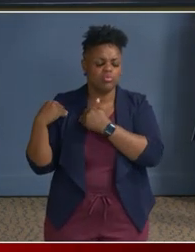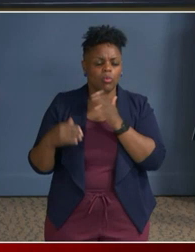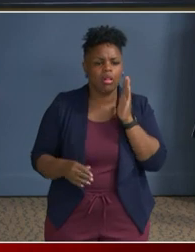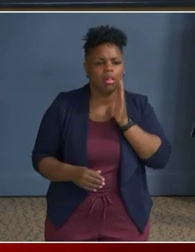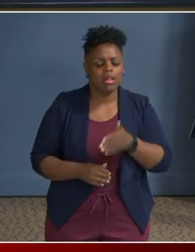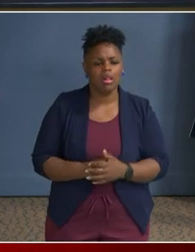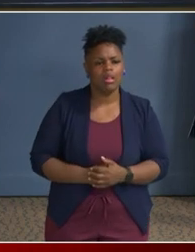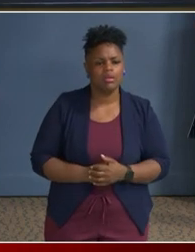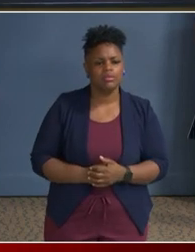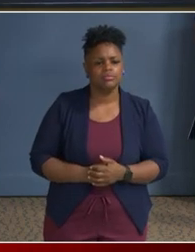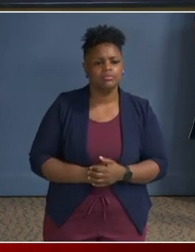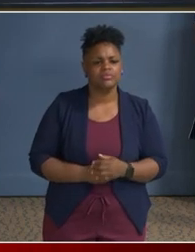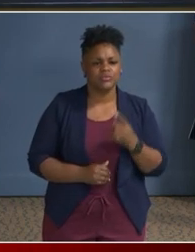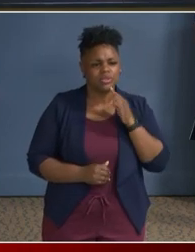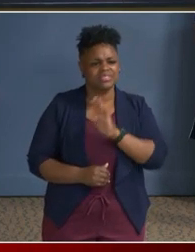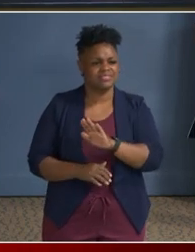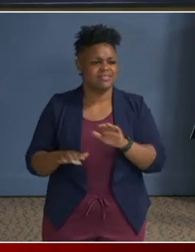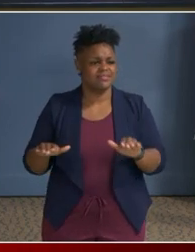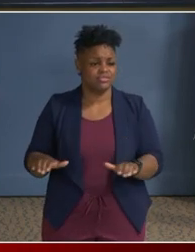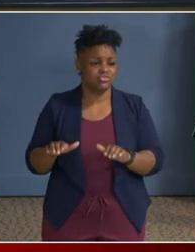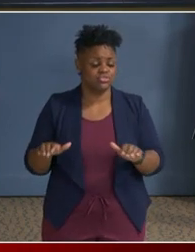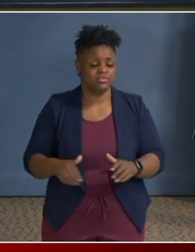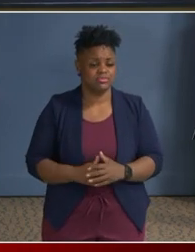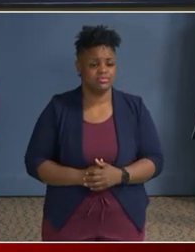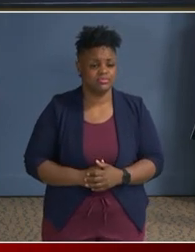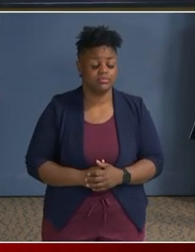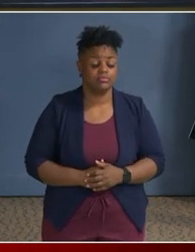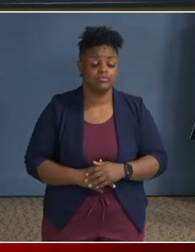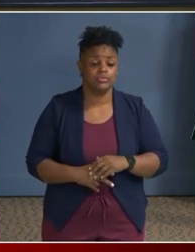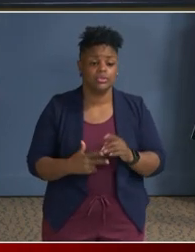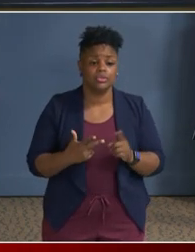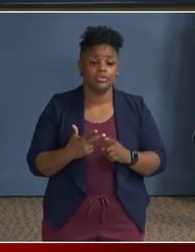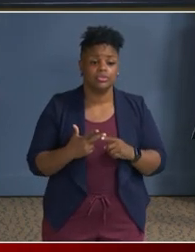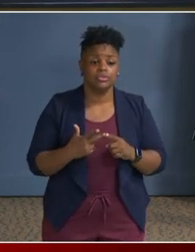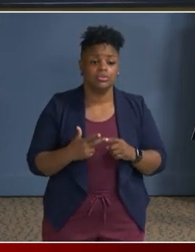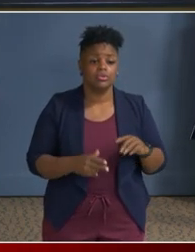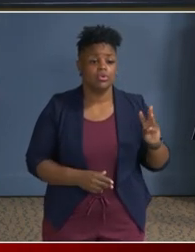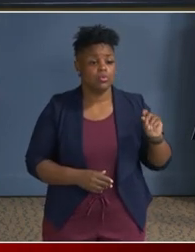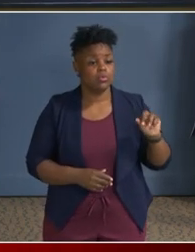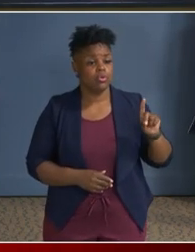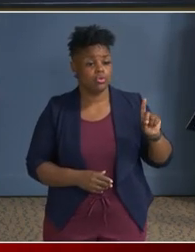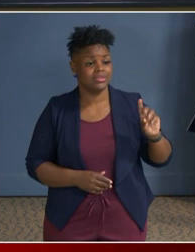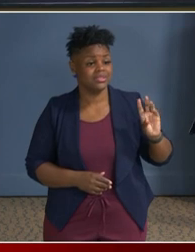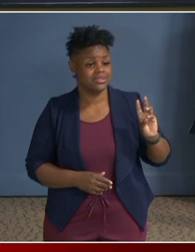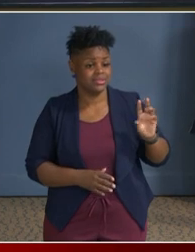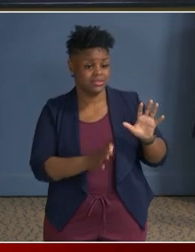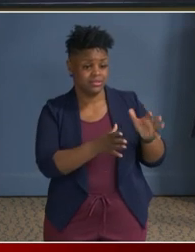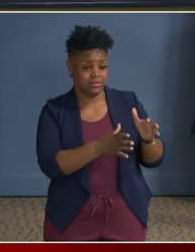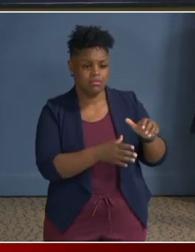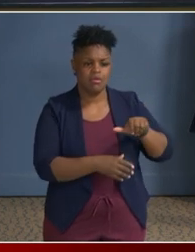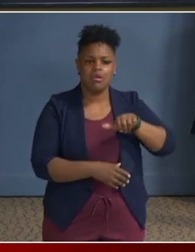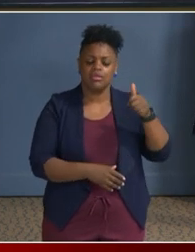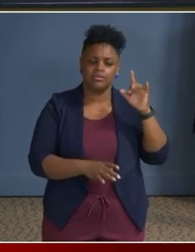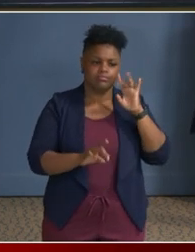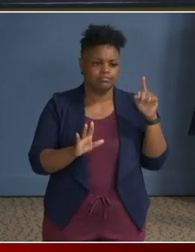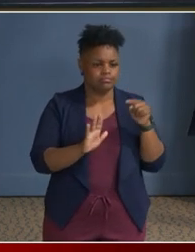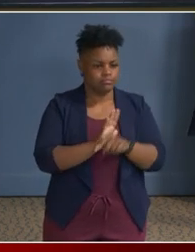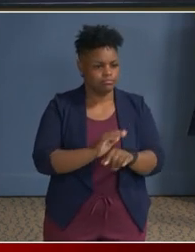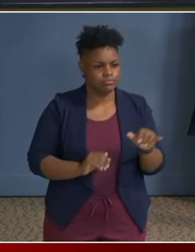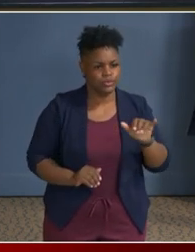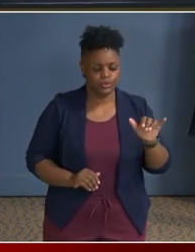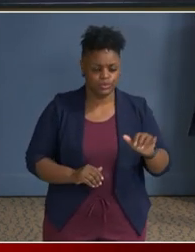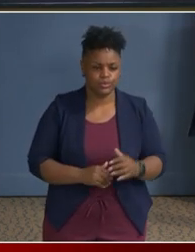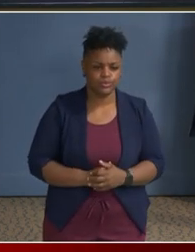their actions. In Ward 6, we had another tragic homicide that occurred a little bit before